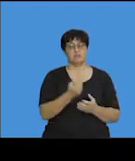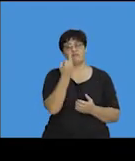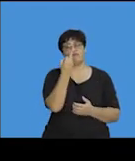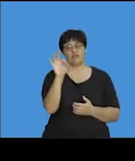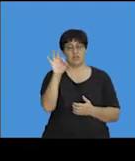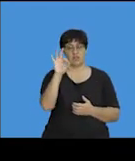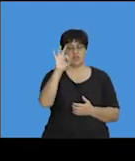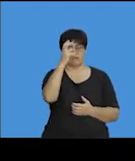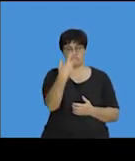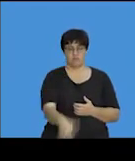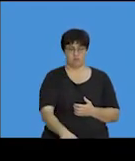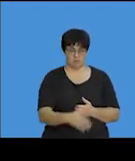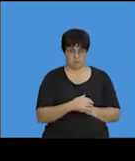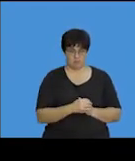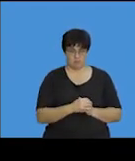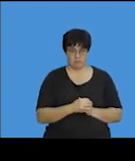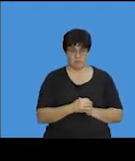fall.